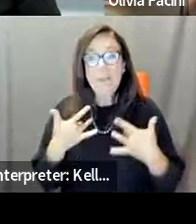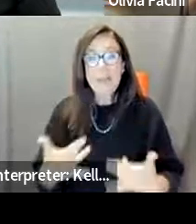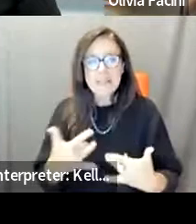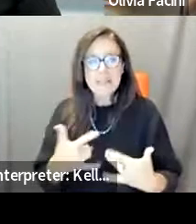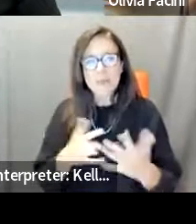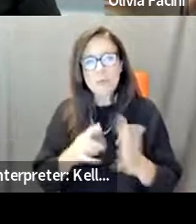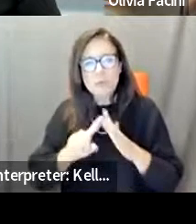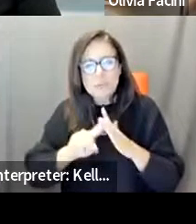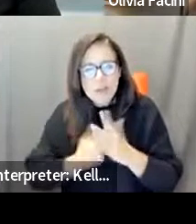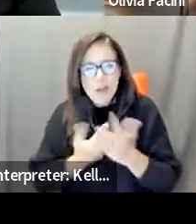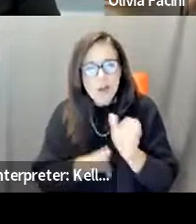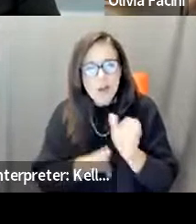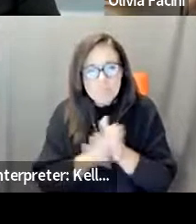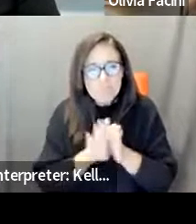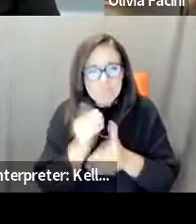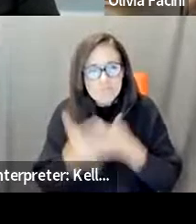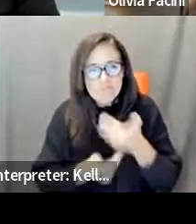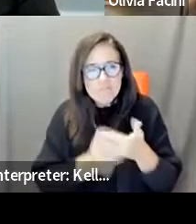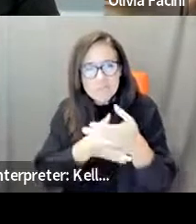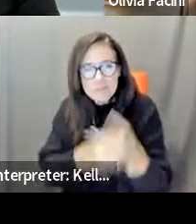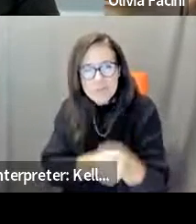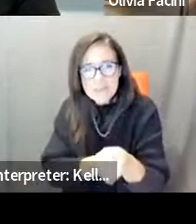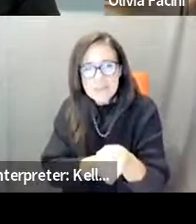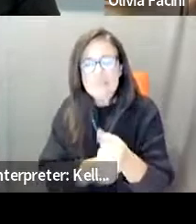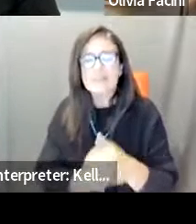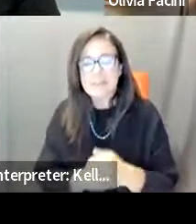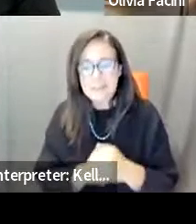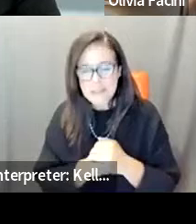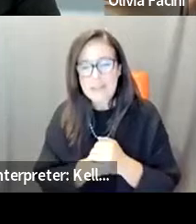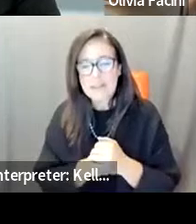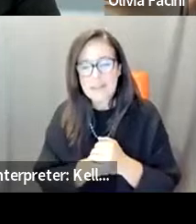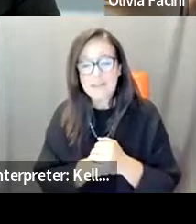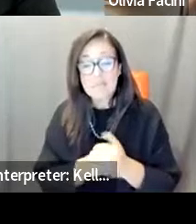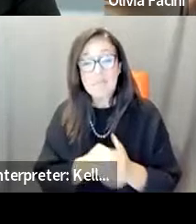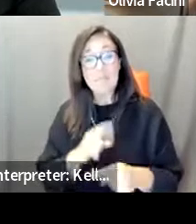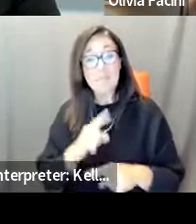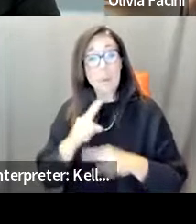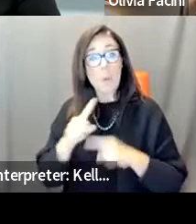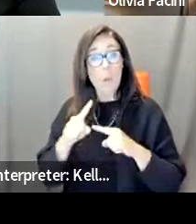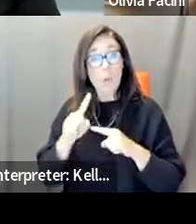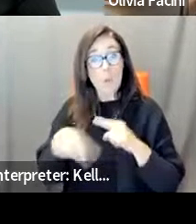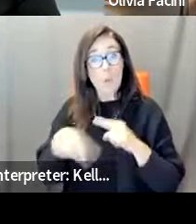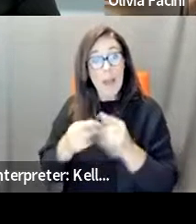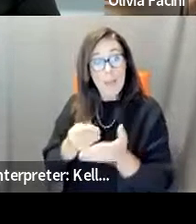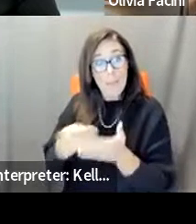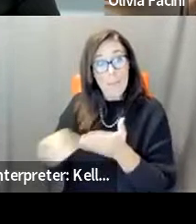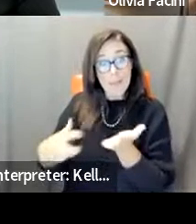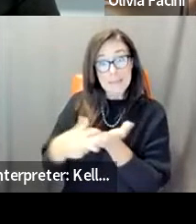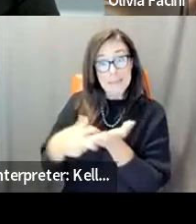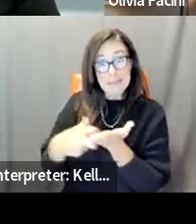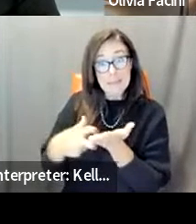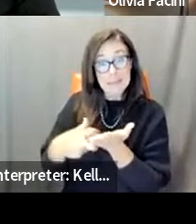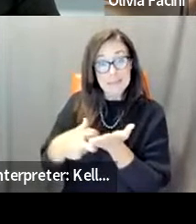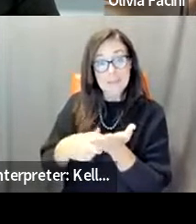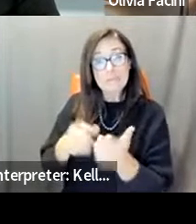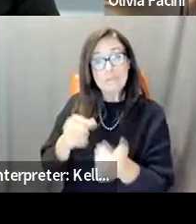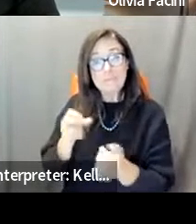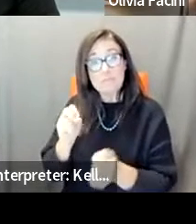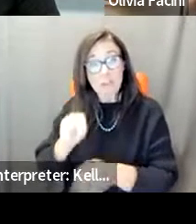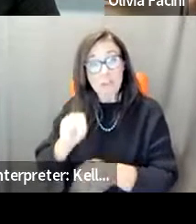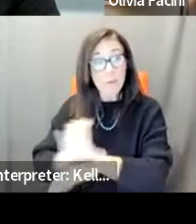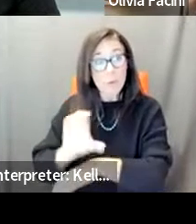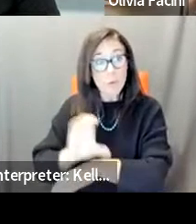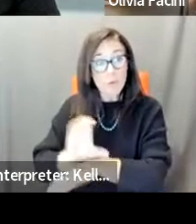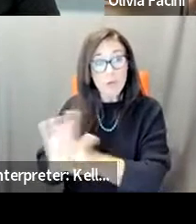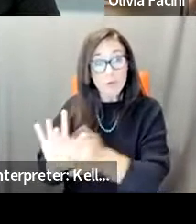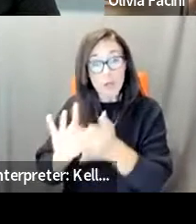like, for instance, if purchasing tickets online before checking out, maybe having a question,